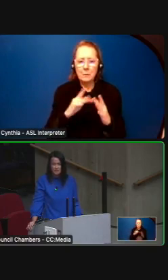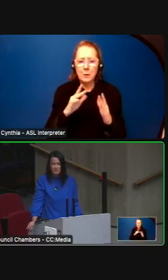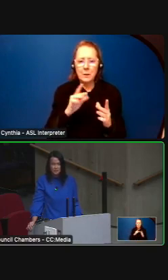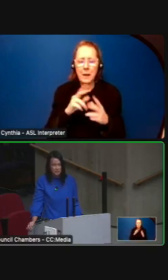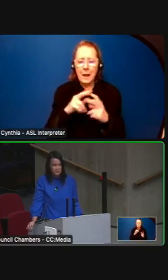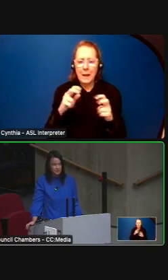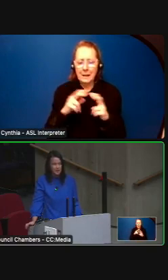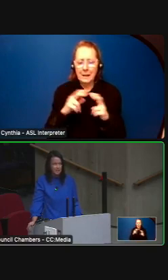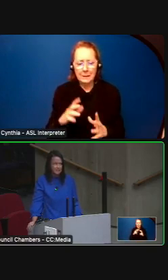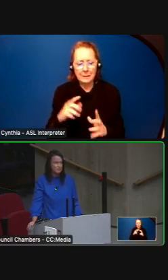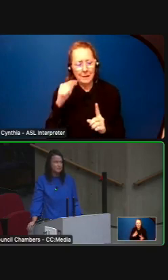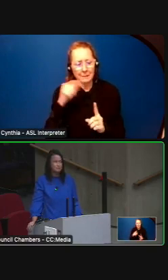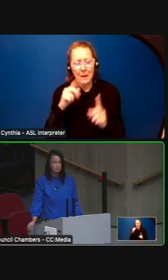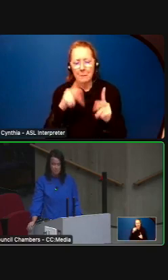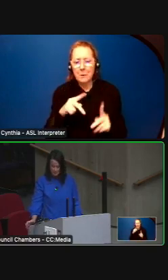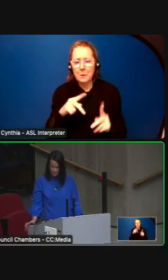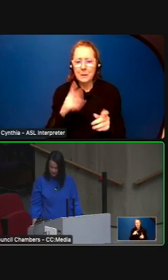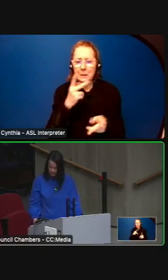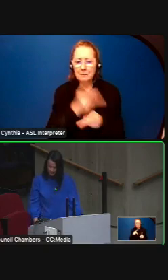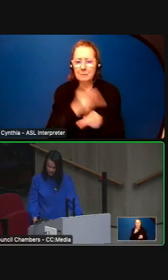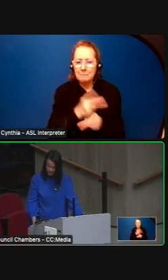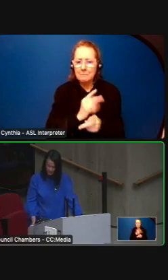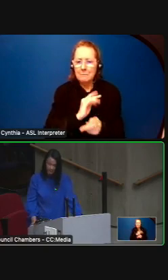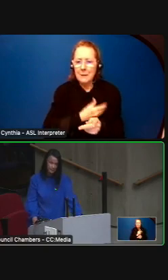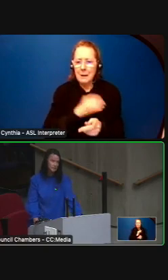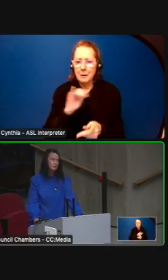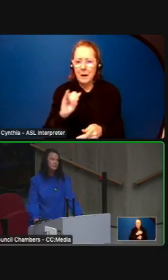full infrastructure for IT.